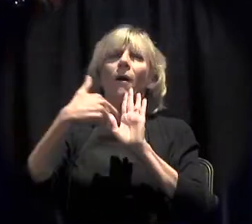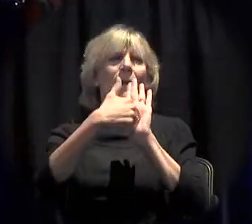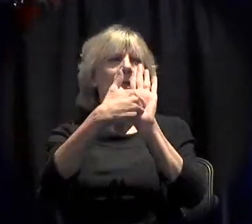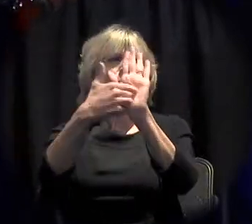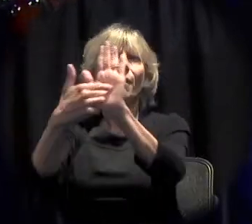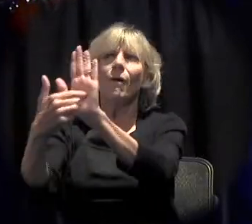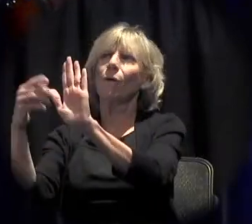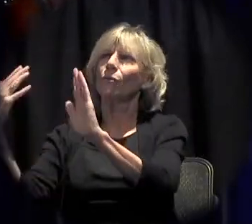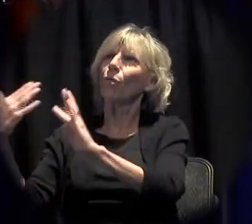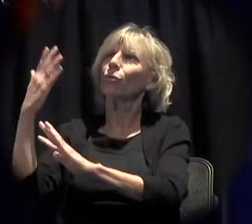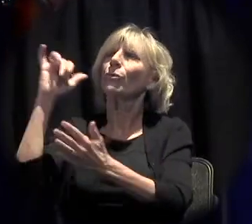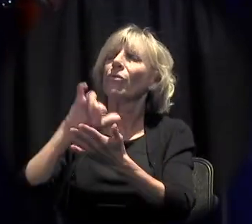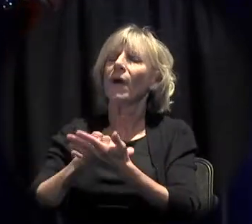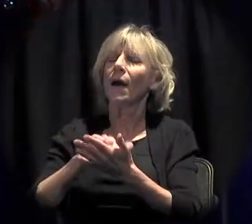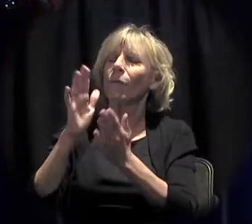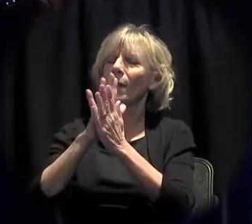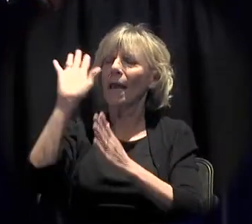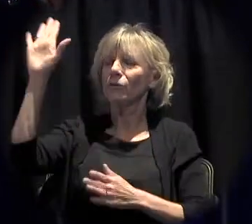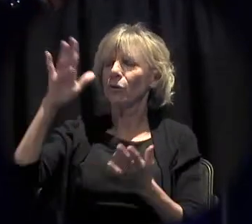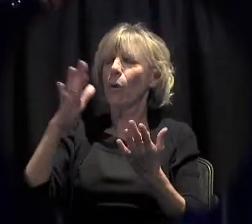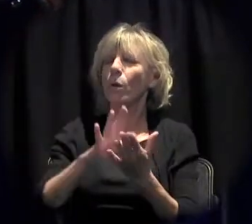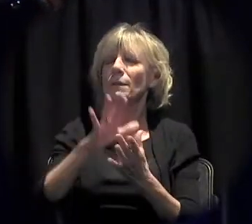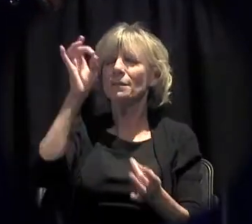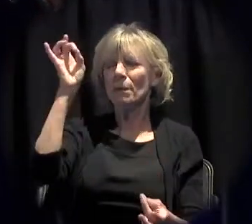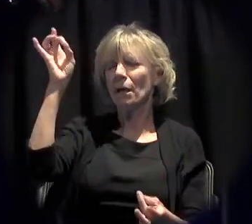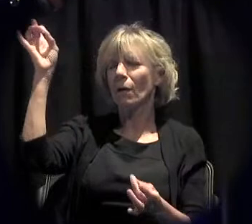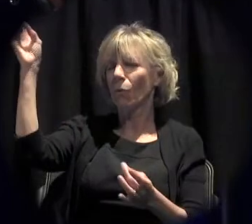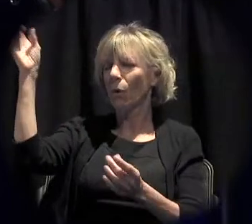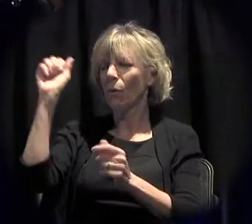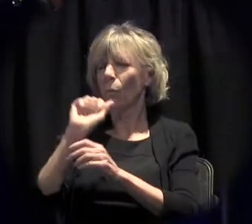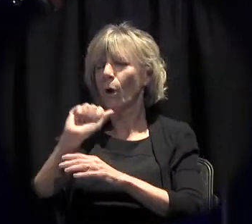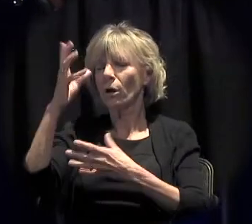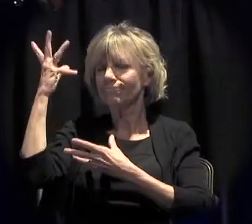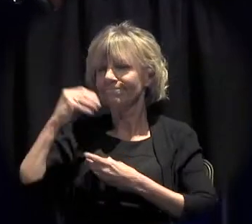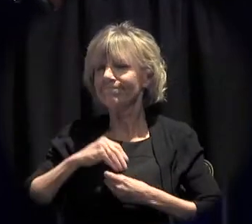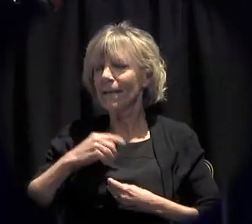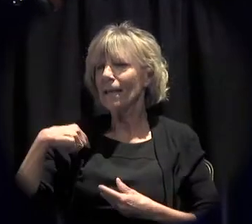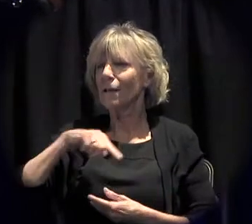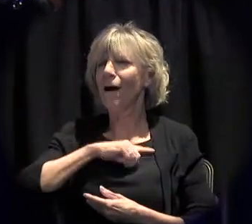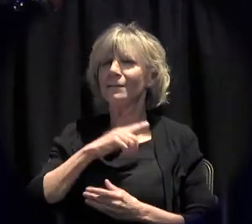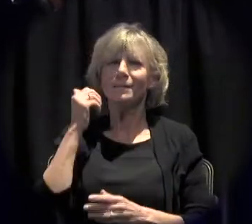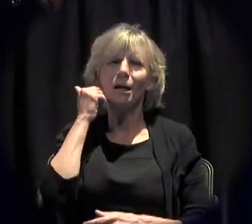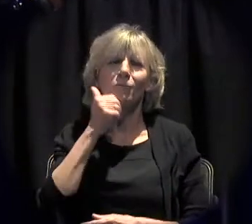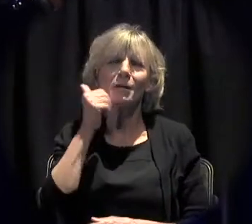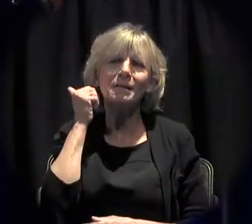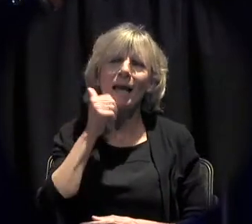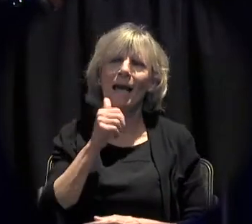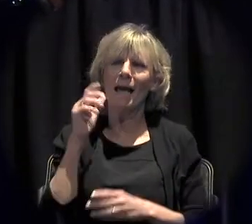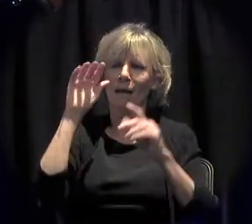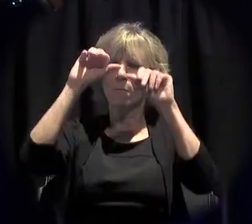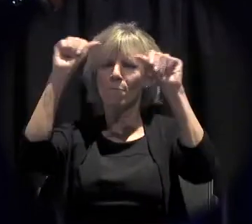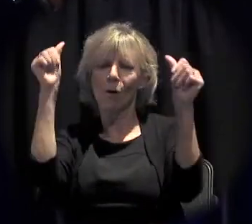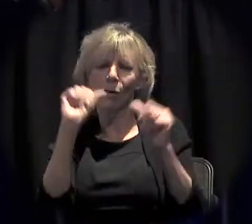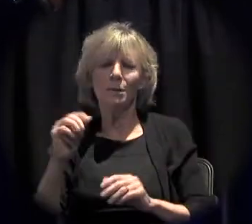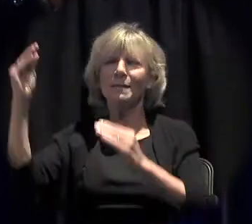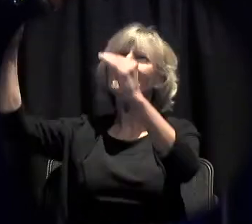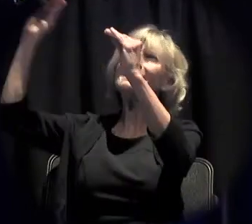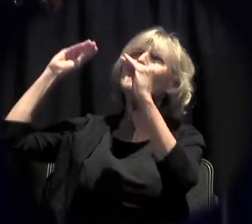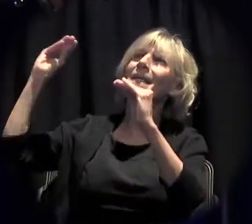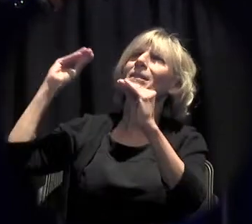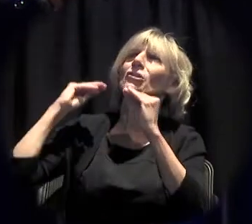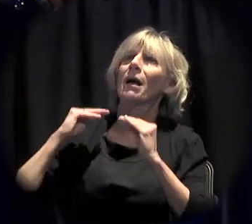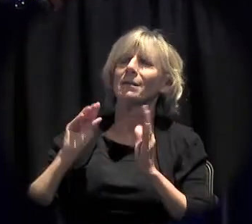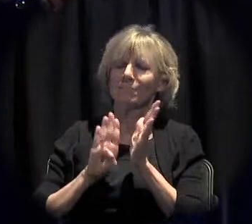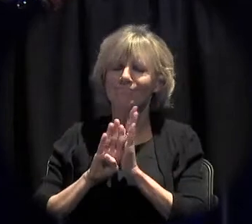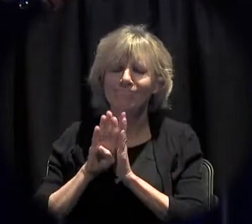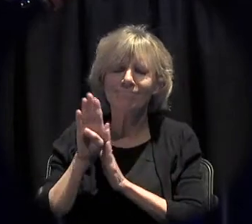ask that your Spirit would continue to work in us to make us more like you day after day, and that we would be moldable and teachable. And